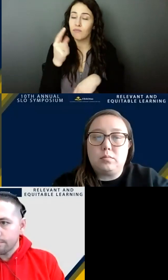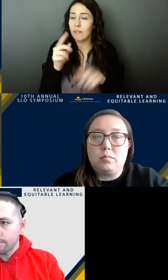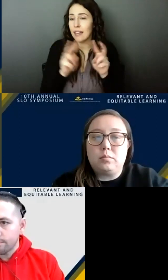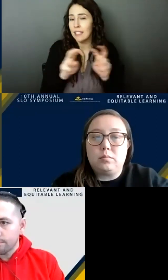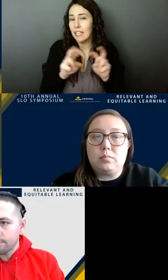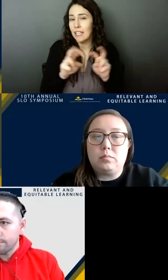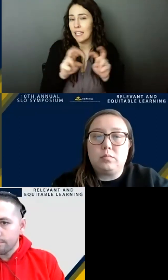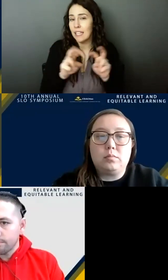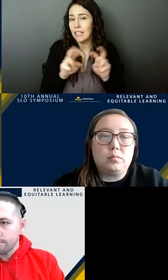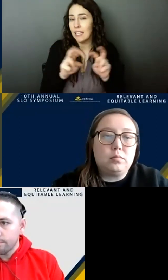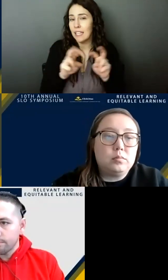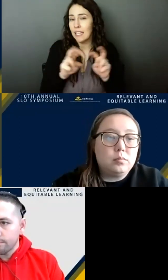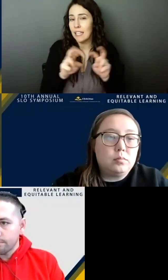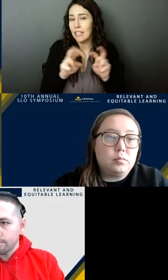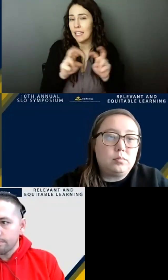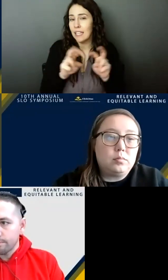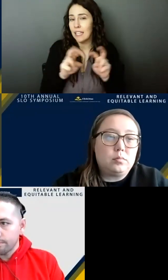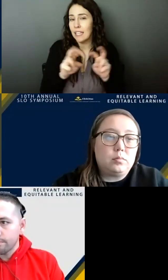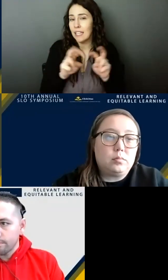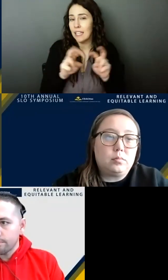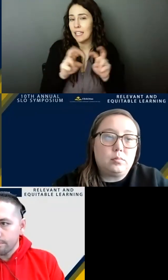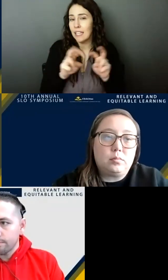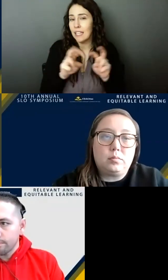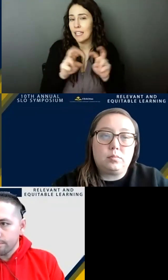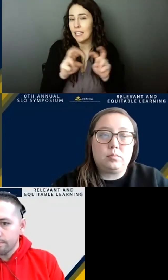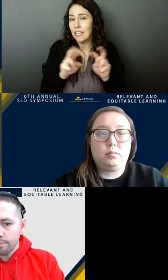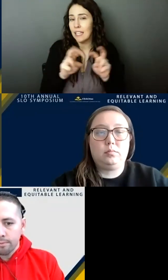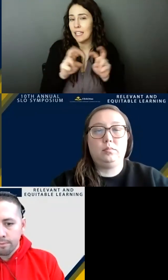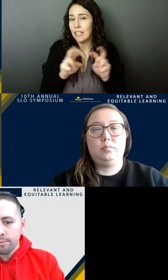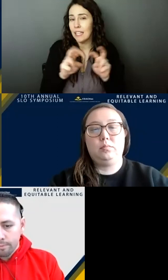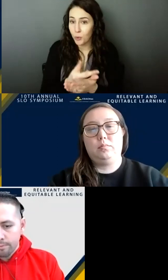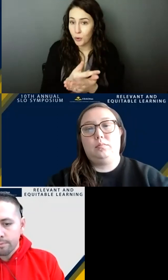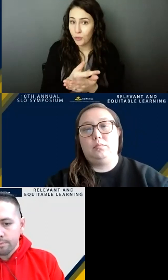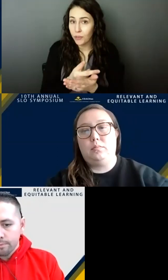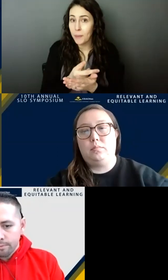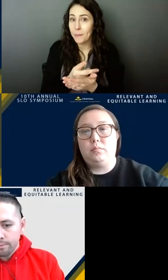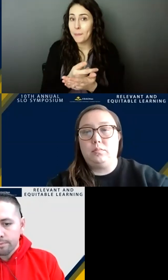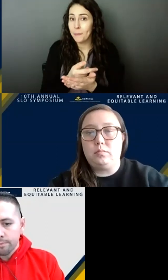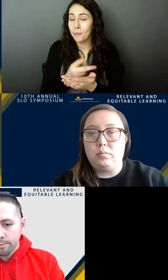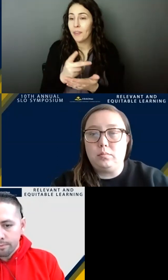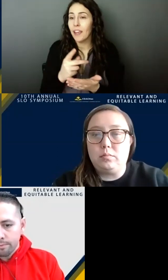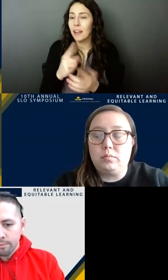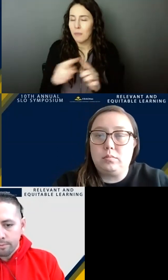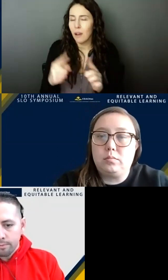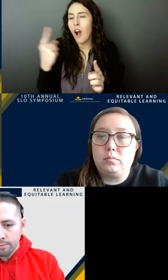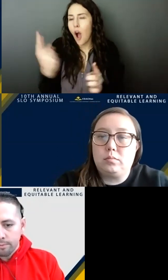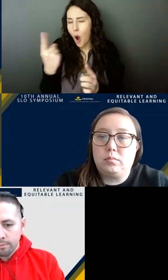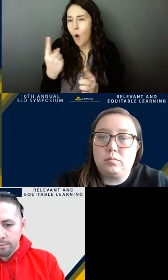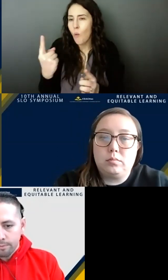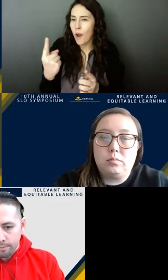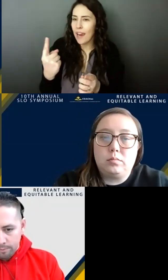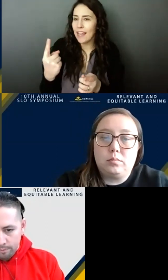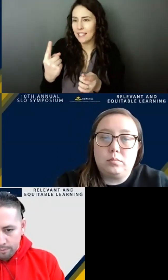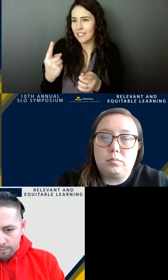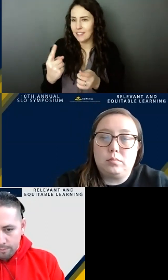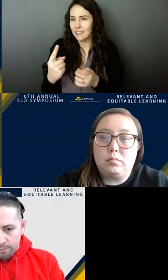get IRB approval, institutional review board. It's always, it depends on your institution, of course. So always consult with your IRB office in